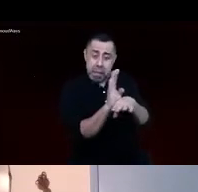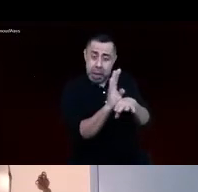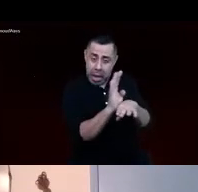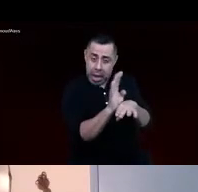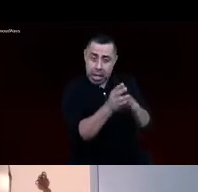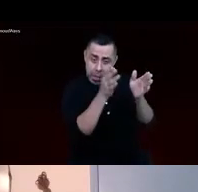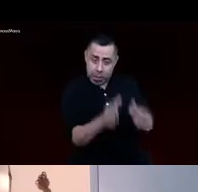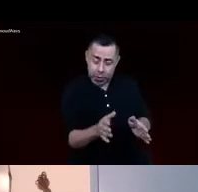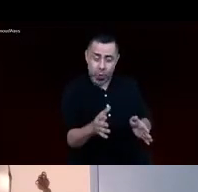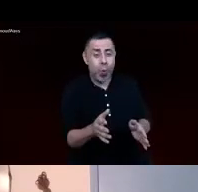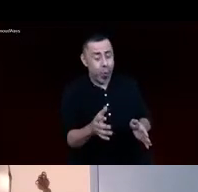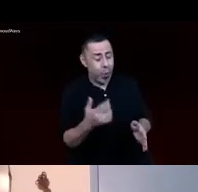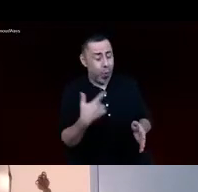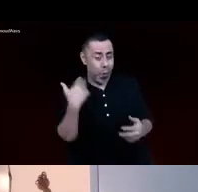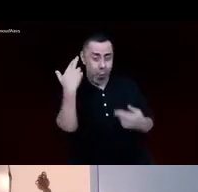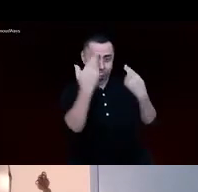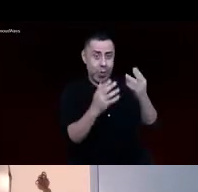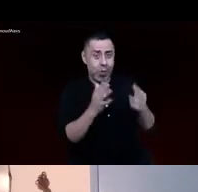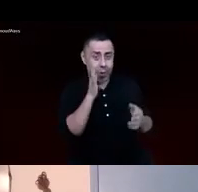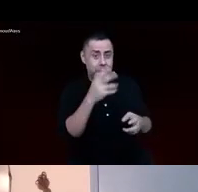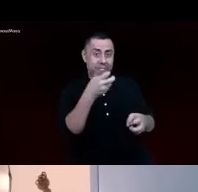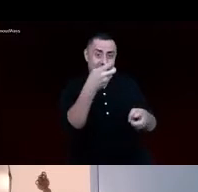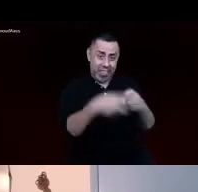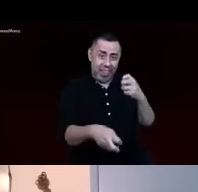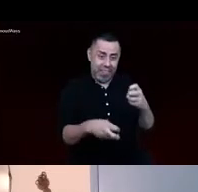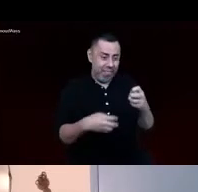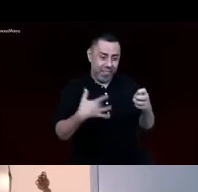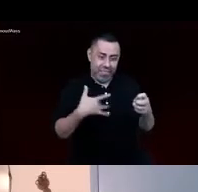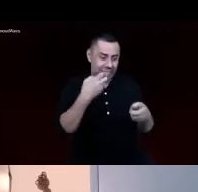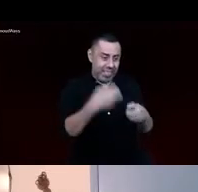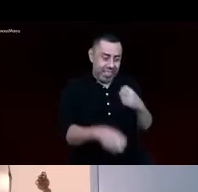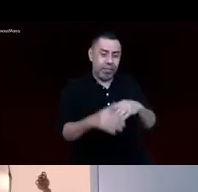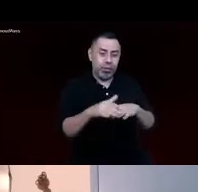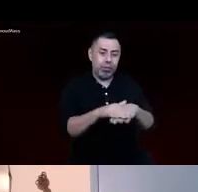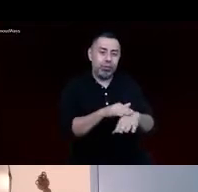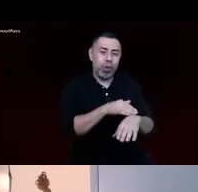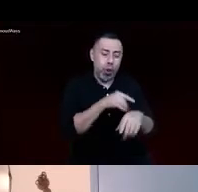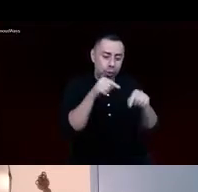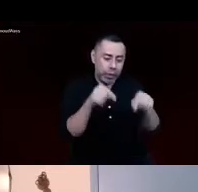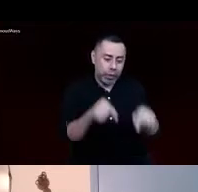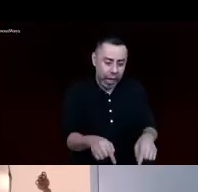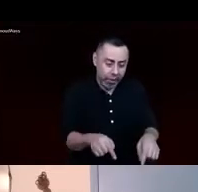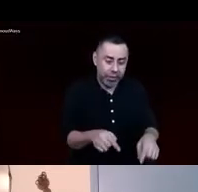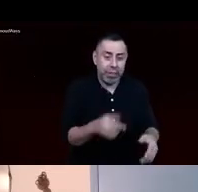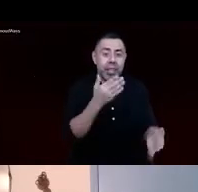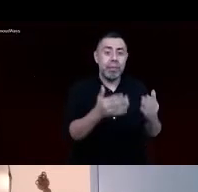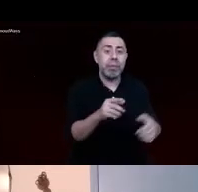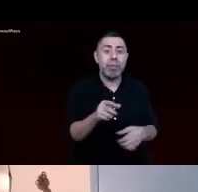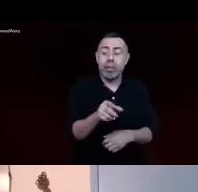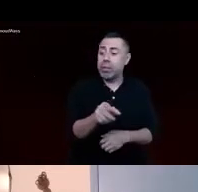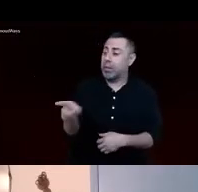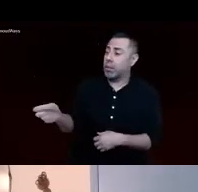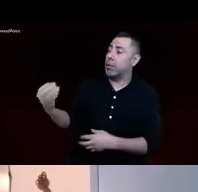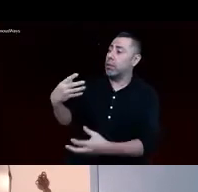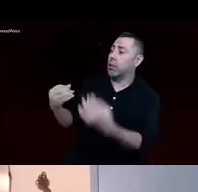thought it would have been really difficult to slow down, and just latching on to some of the other problems was probably easier than